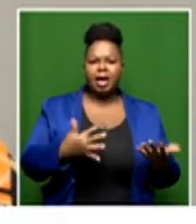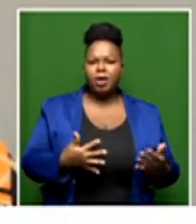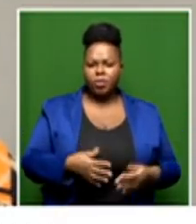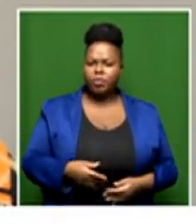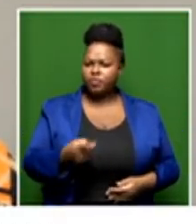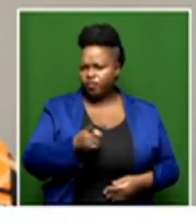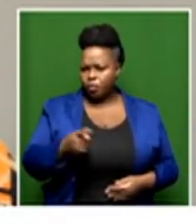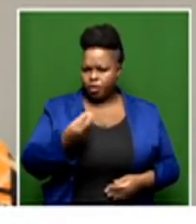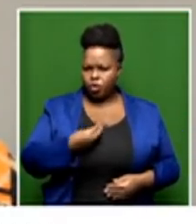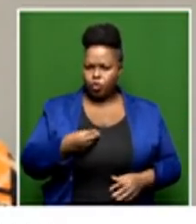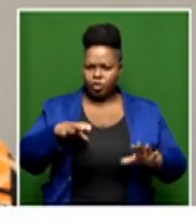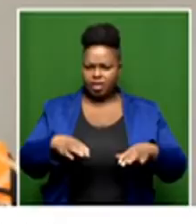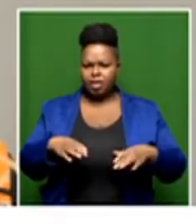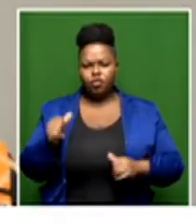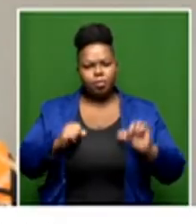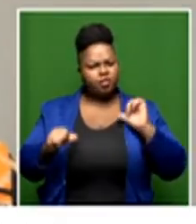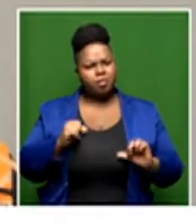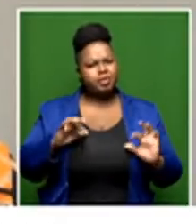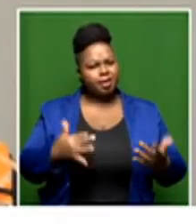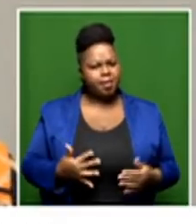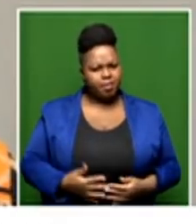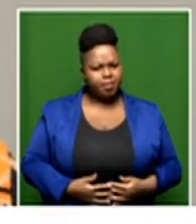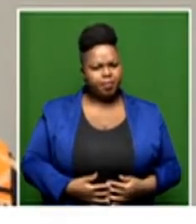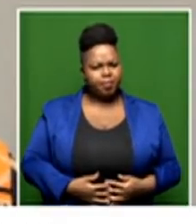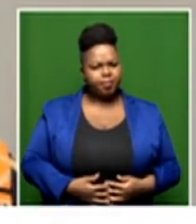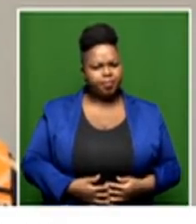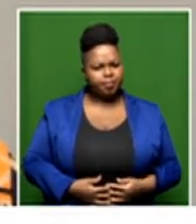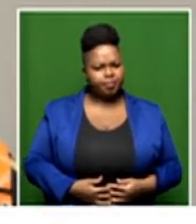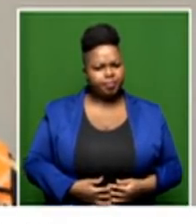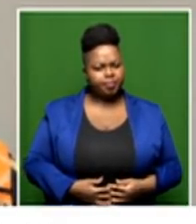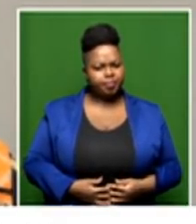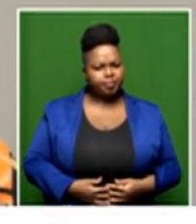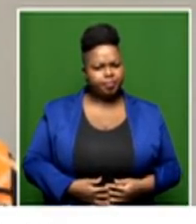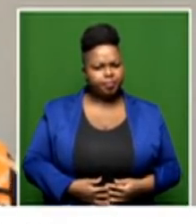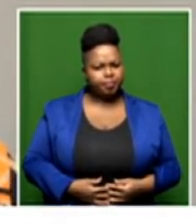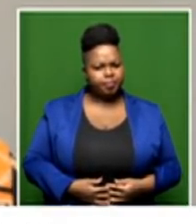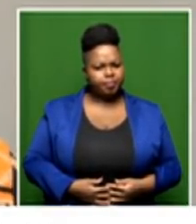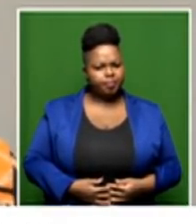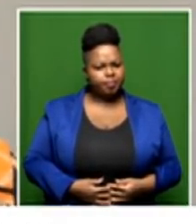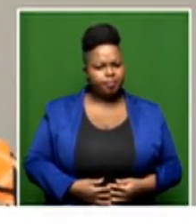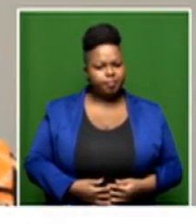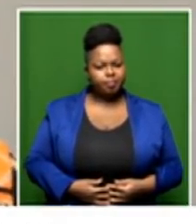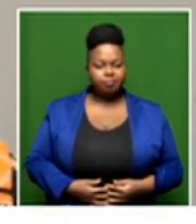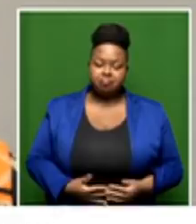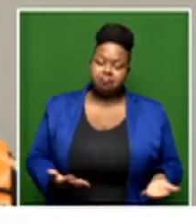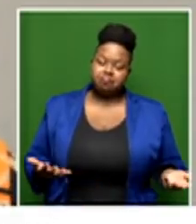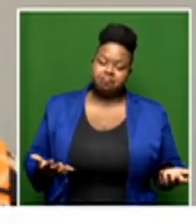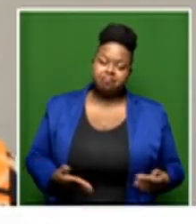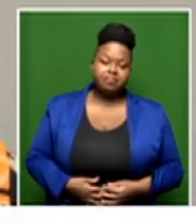perhaps, to its performances and what its ideals could be as a youth league? It's a make or